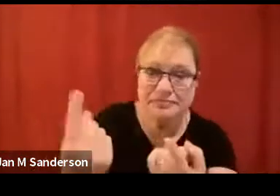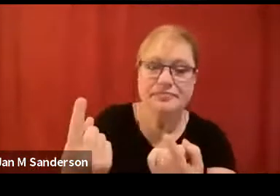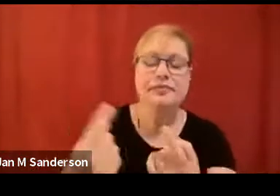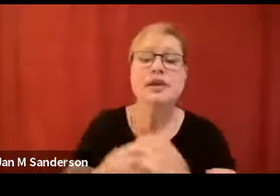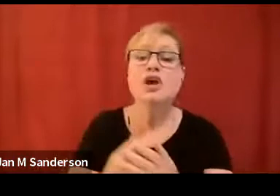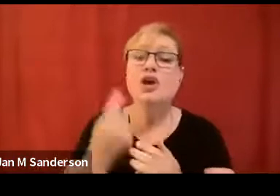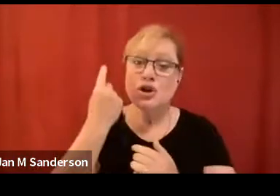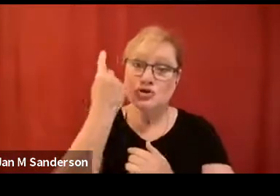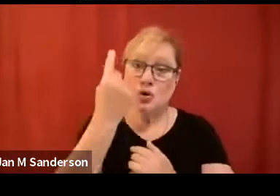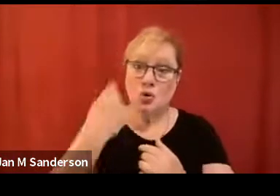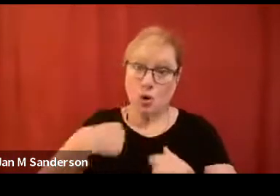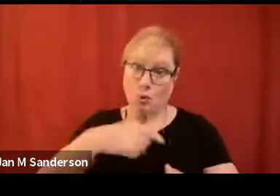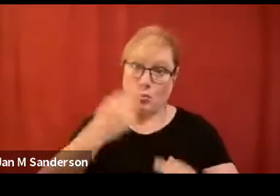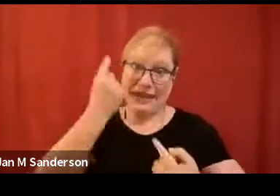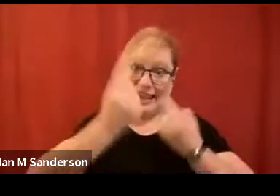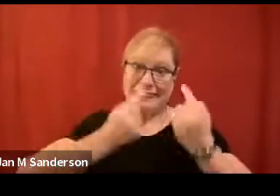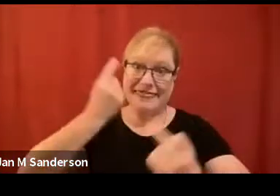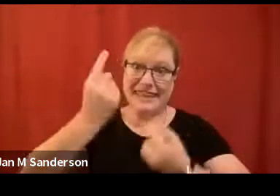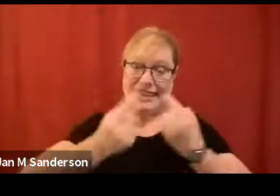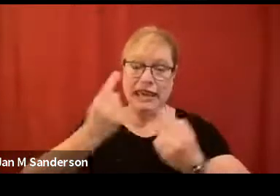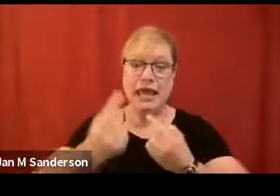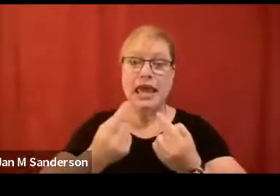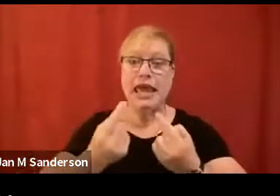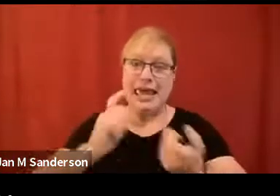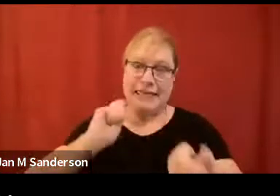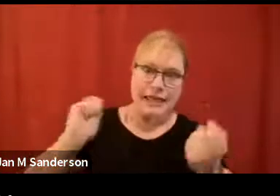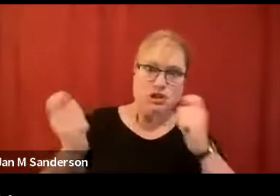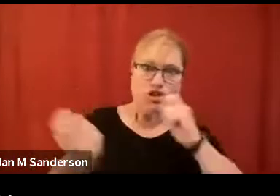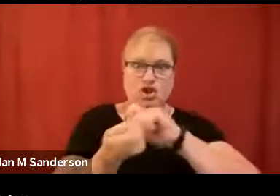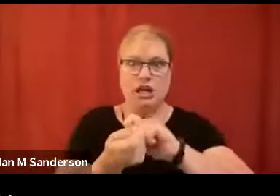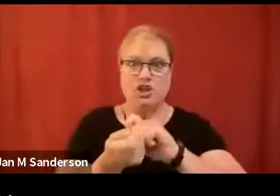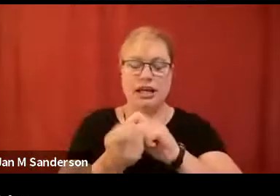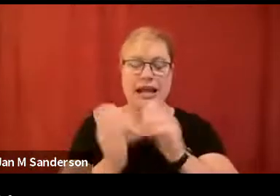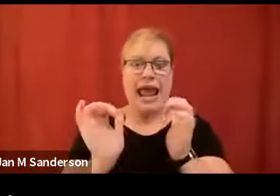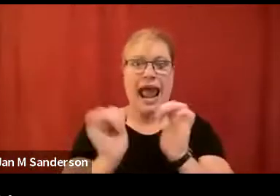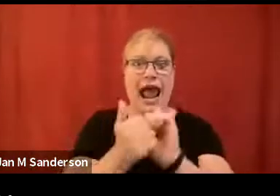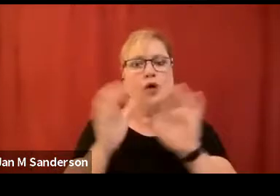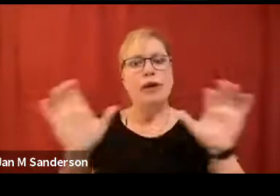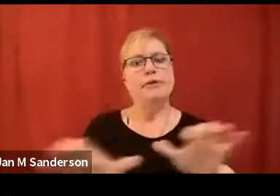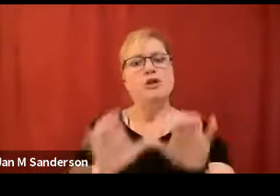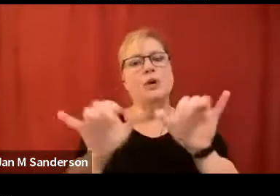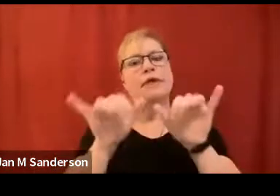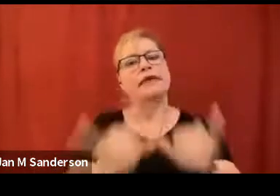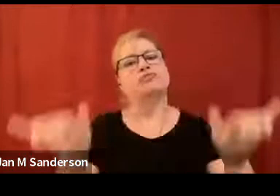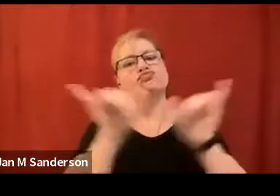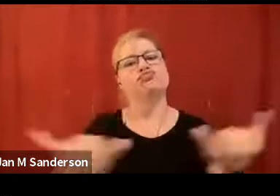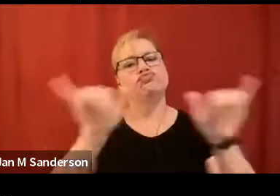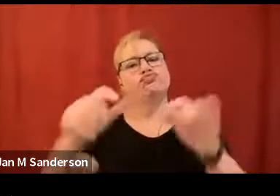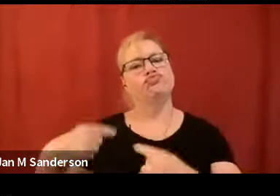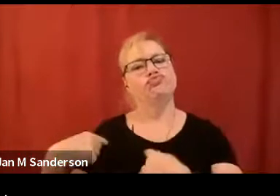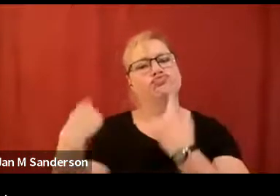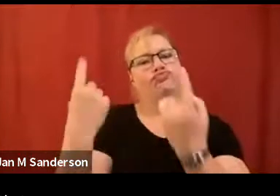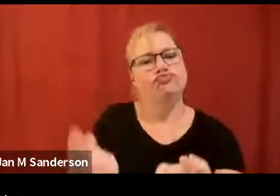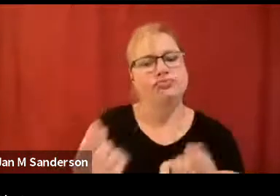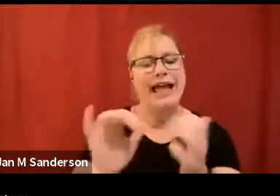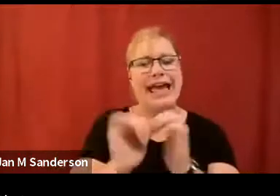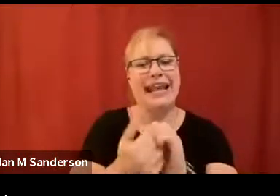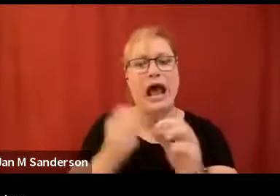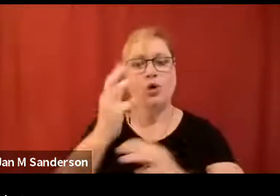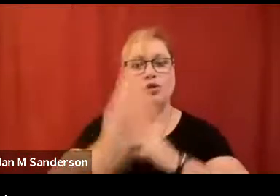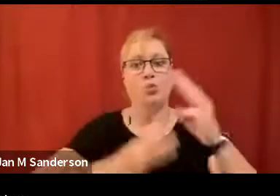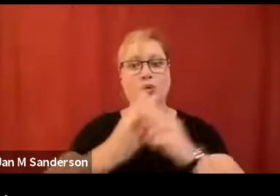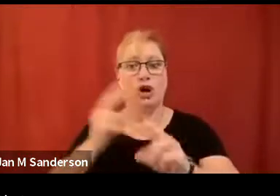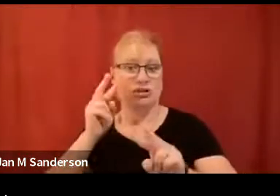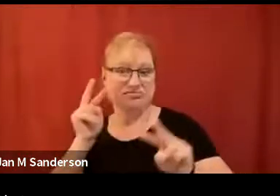we think that disrupting how we are conditioned to see the world and how the world sees us is a very important piece.